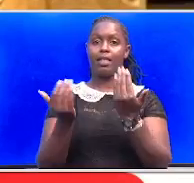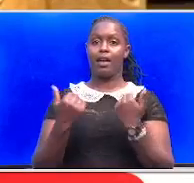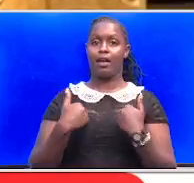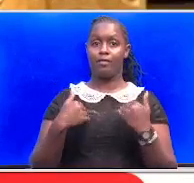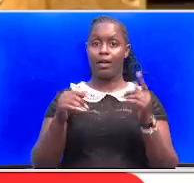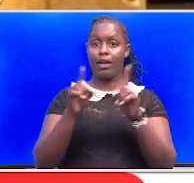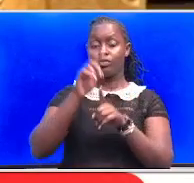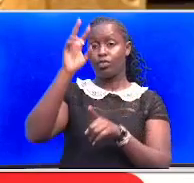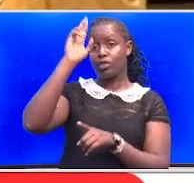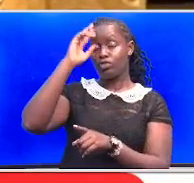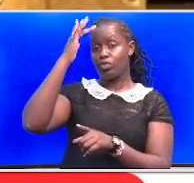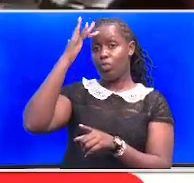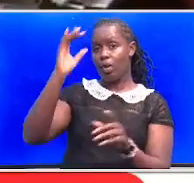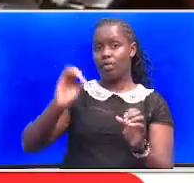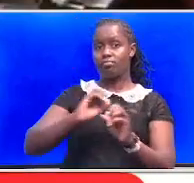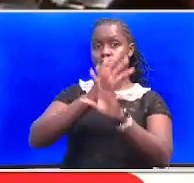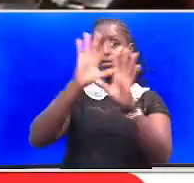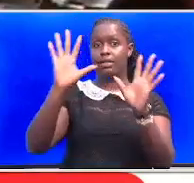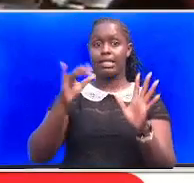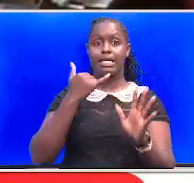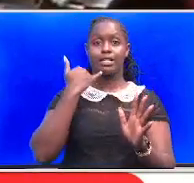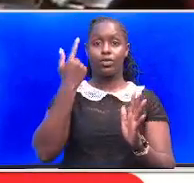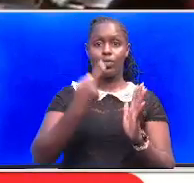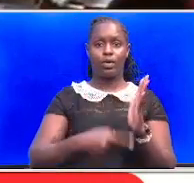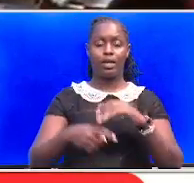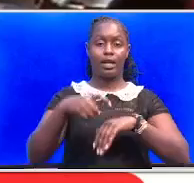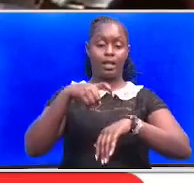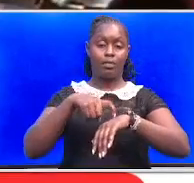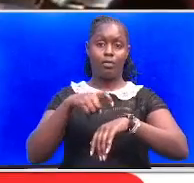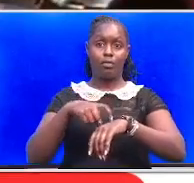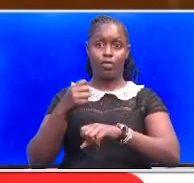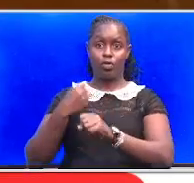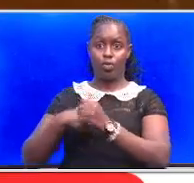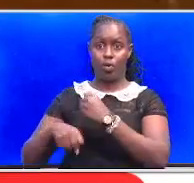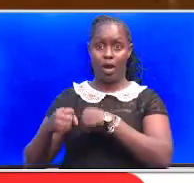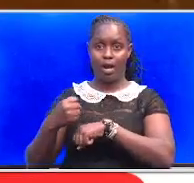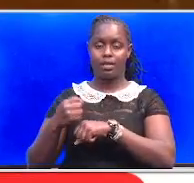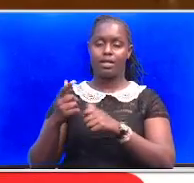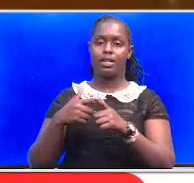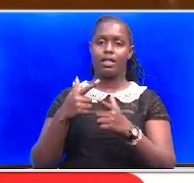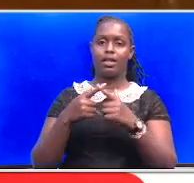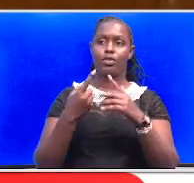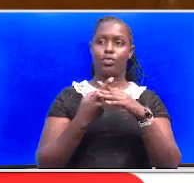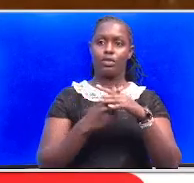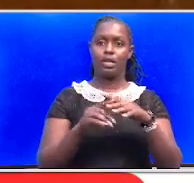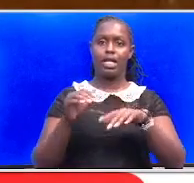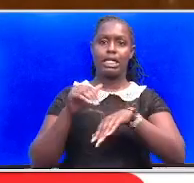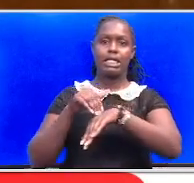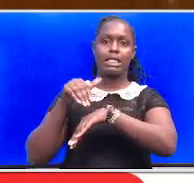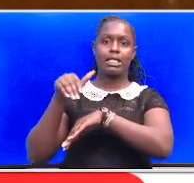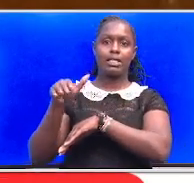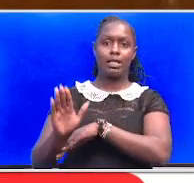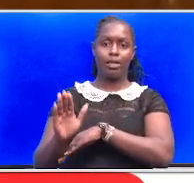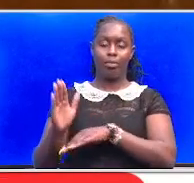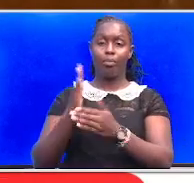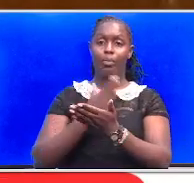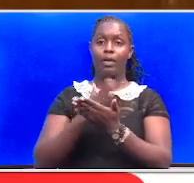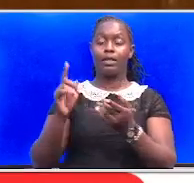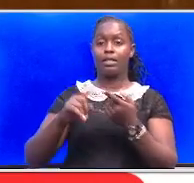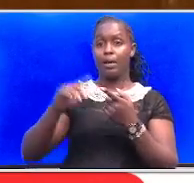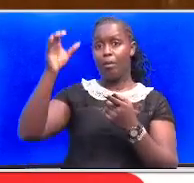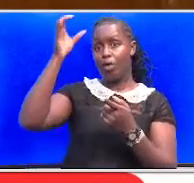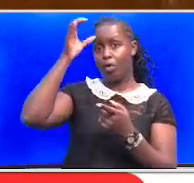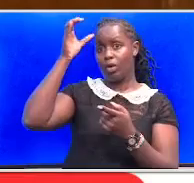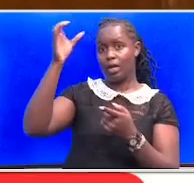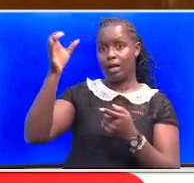to clarify this is that the moment you activate it, you will start sending content, but the